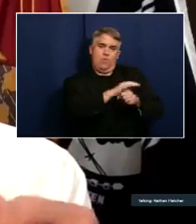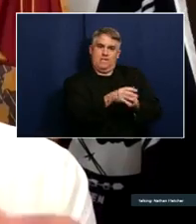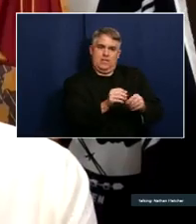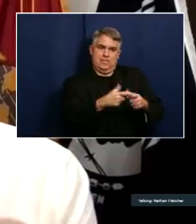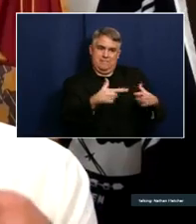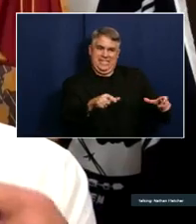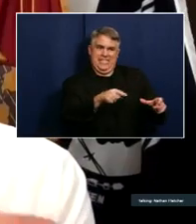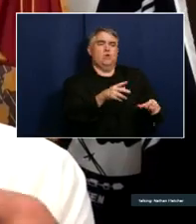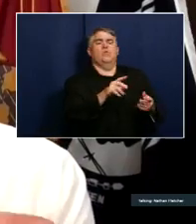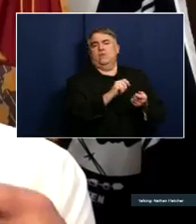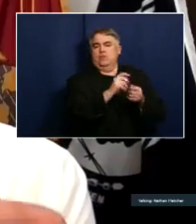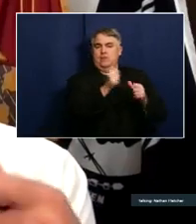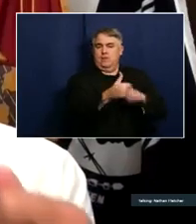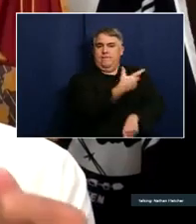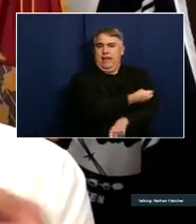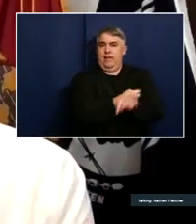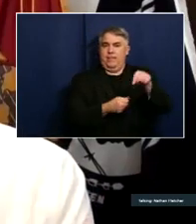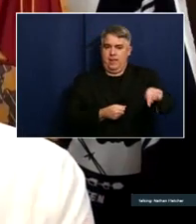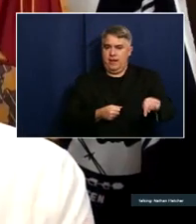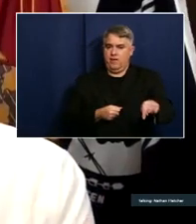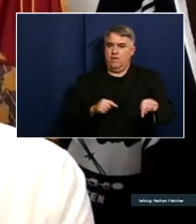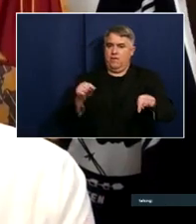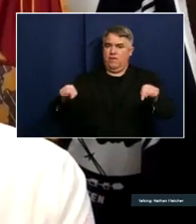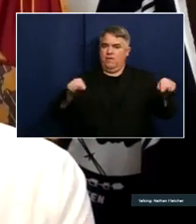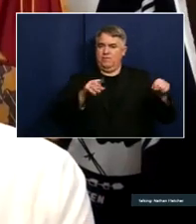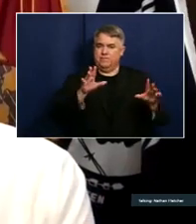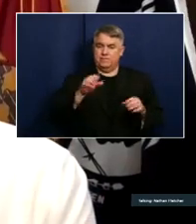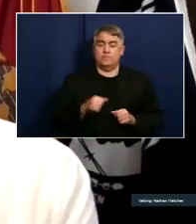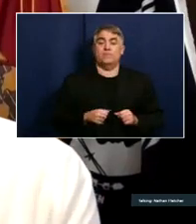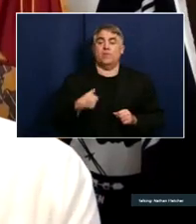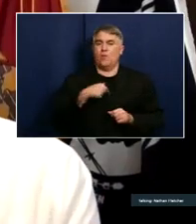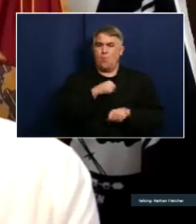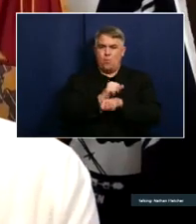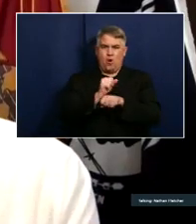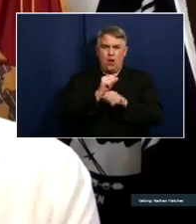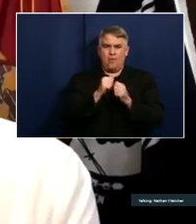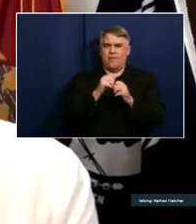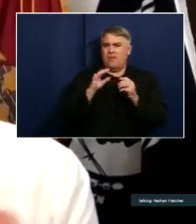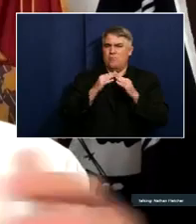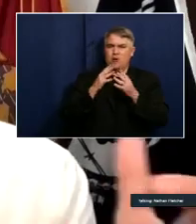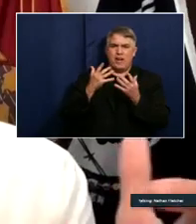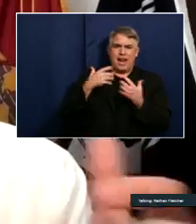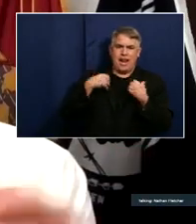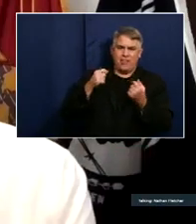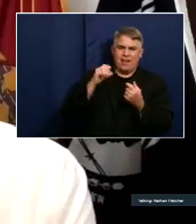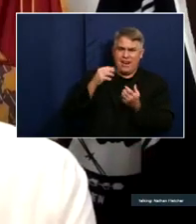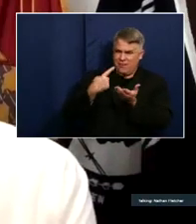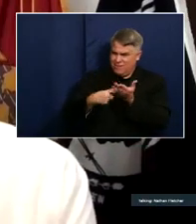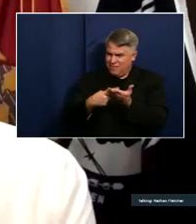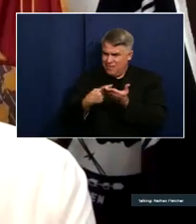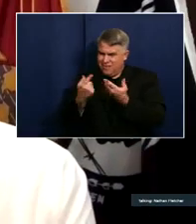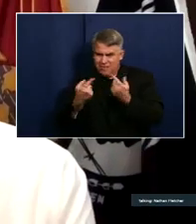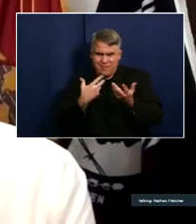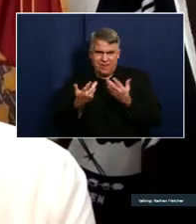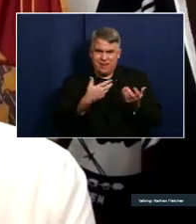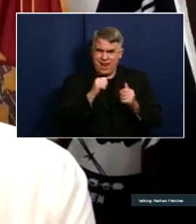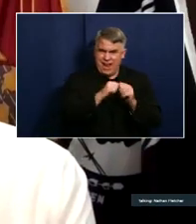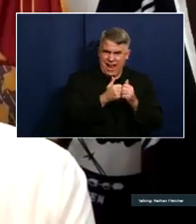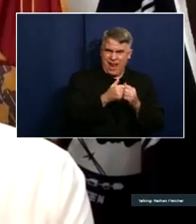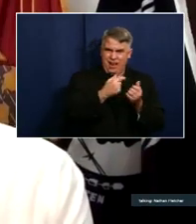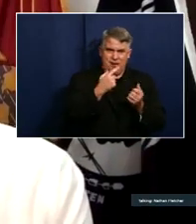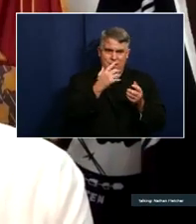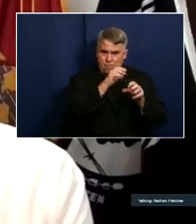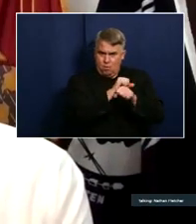communities. Community healthcare workers are working to fill those. And so everything we've done really has been driven by a lens